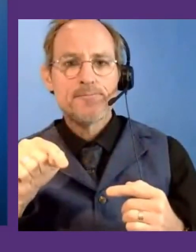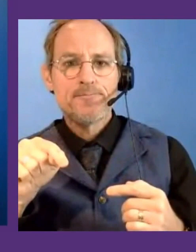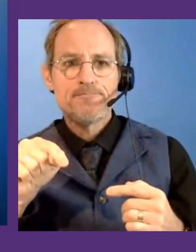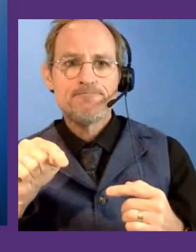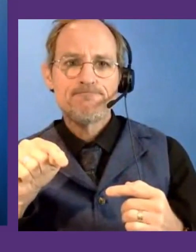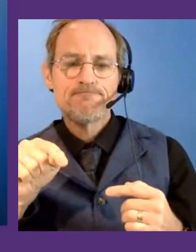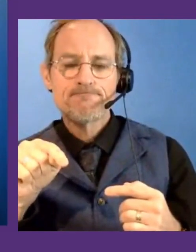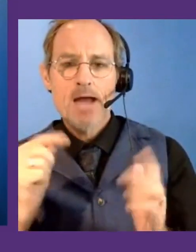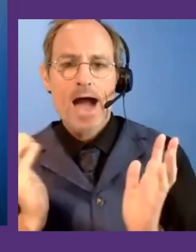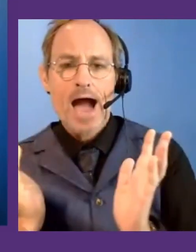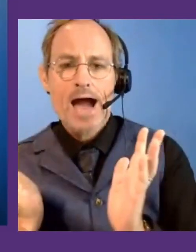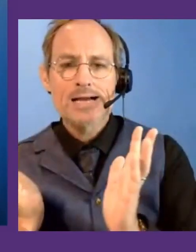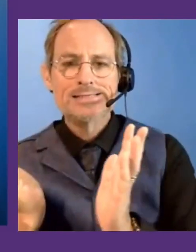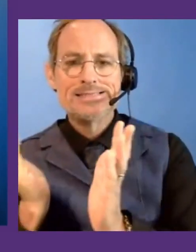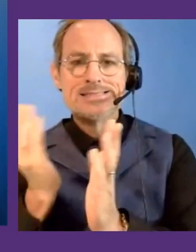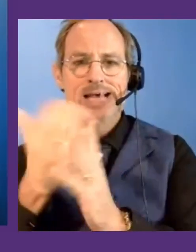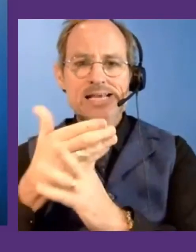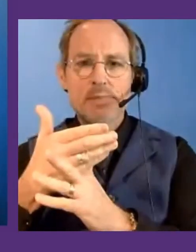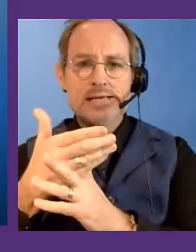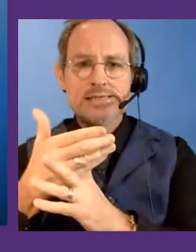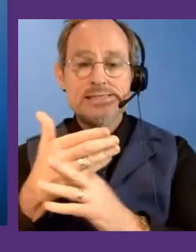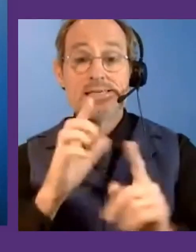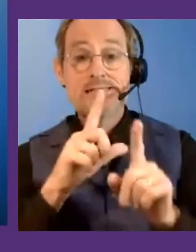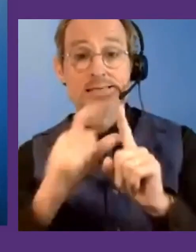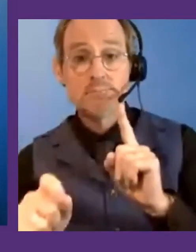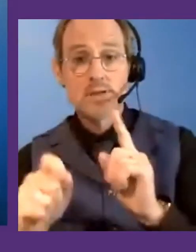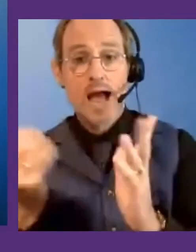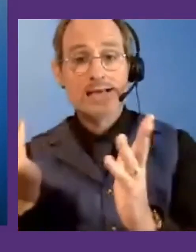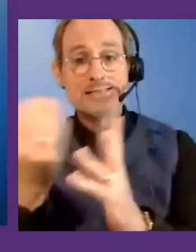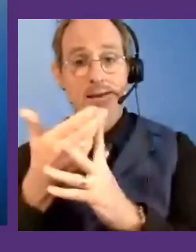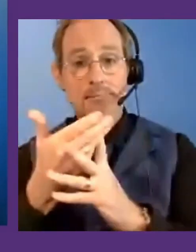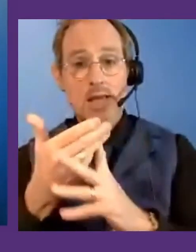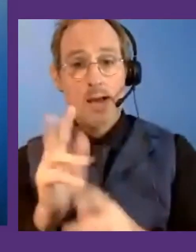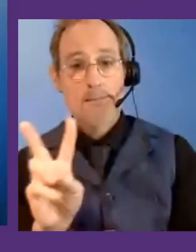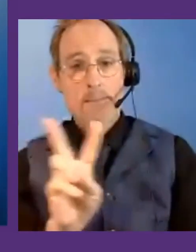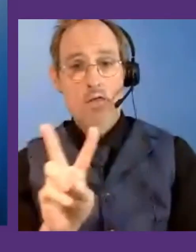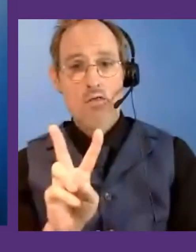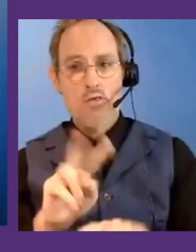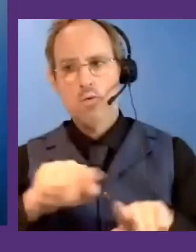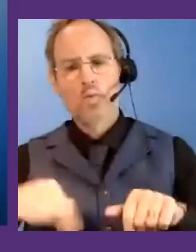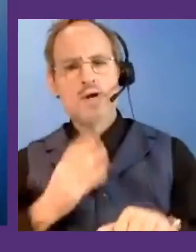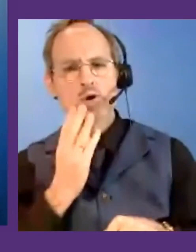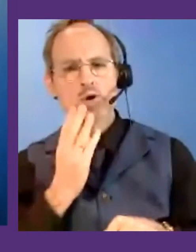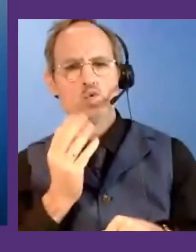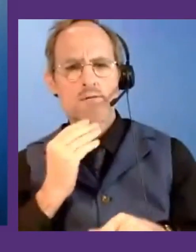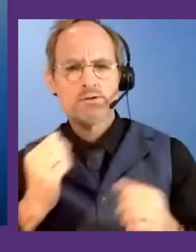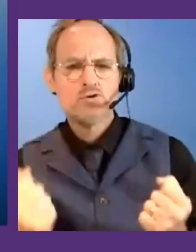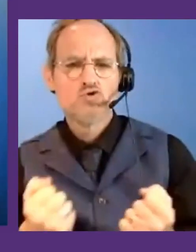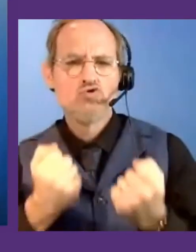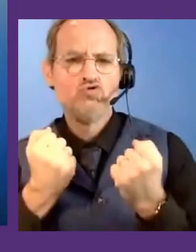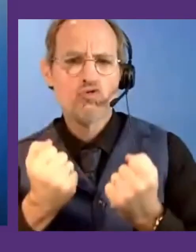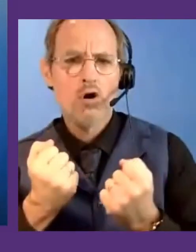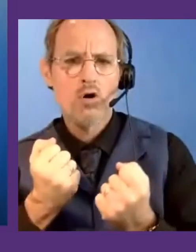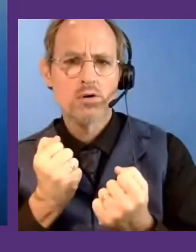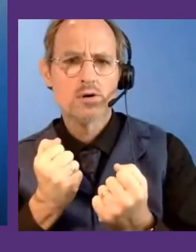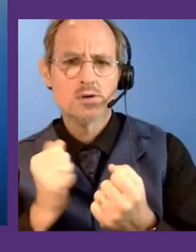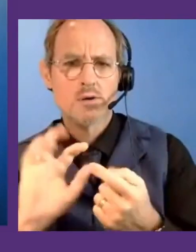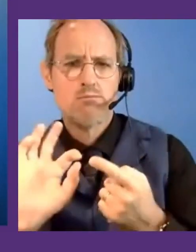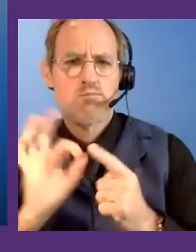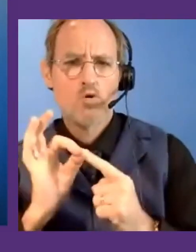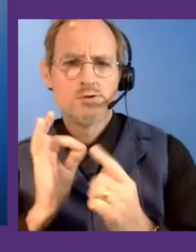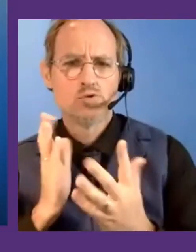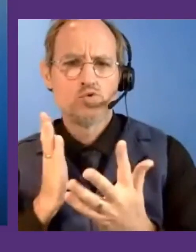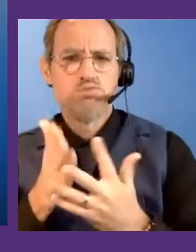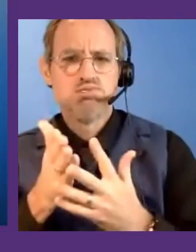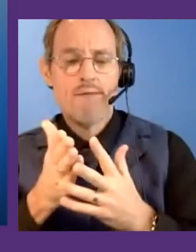accessibility and digital accessibility we have used that as a really strong entry point into the broader work across the value chain.